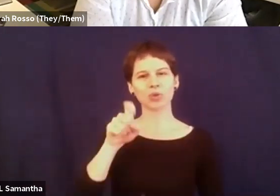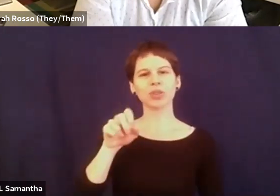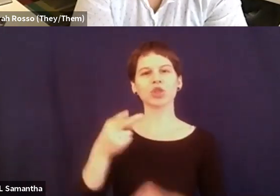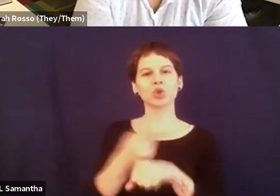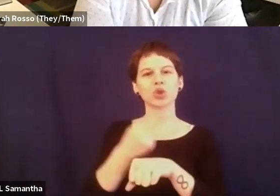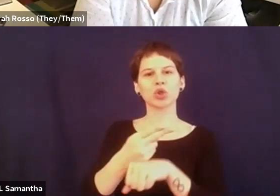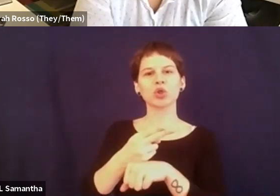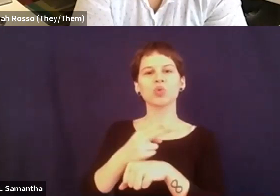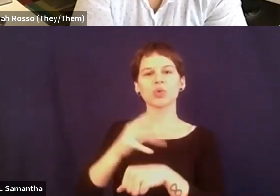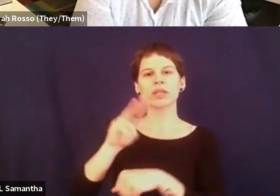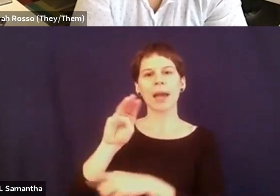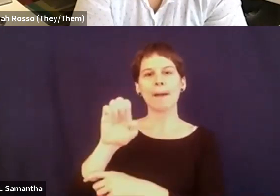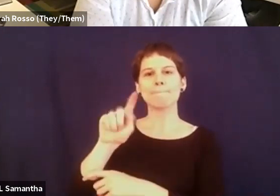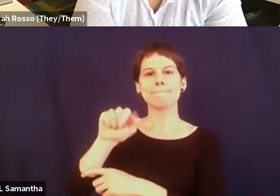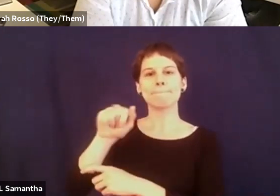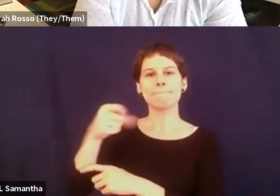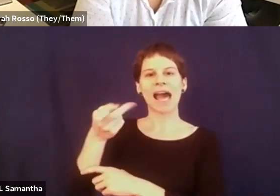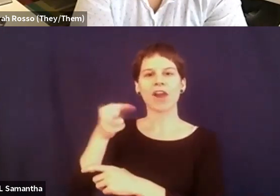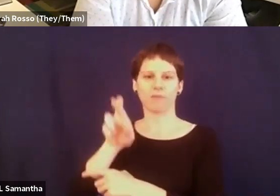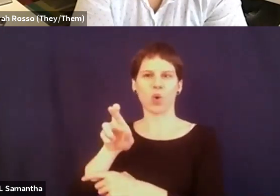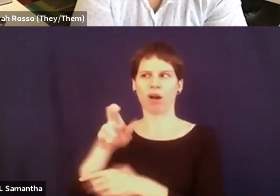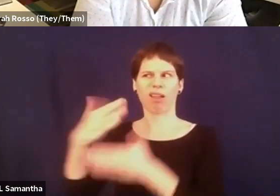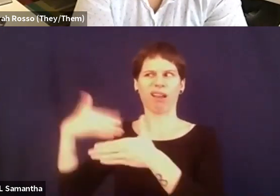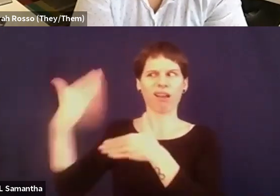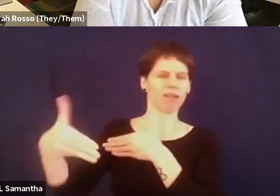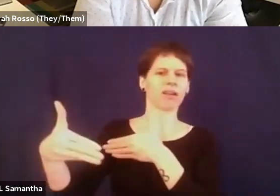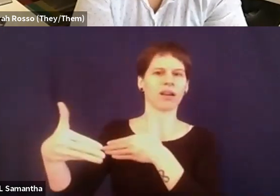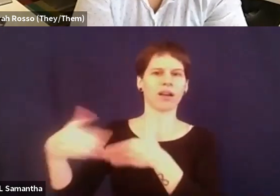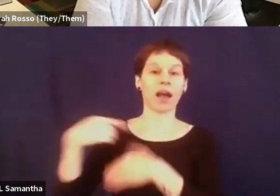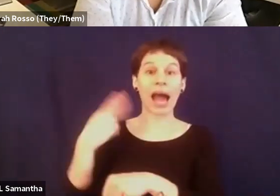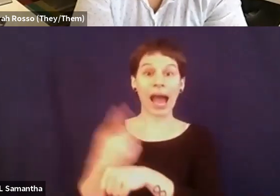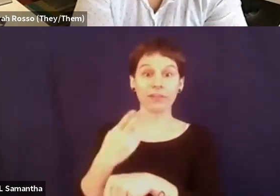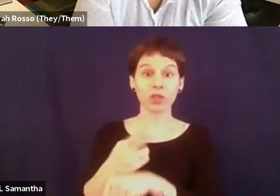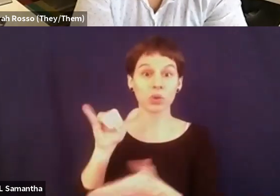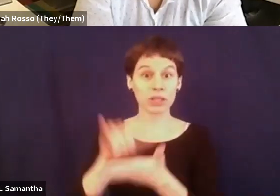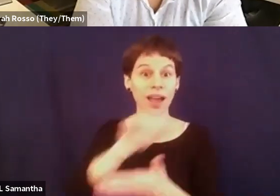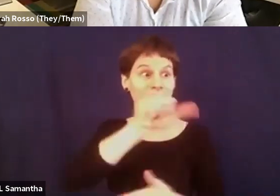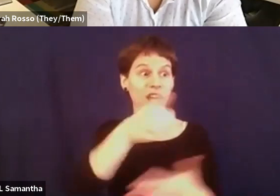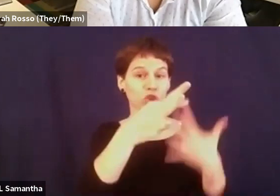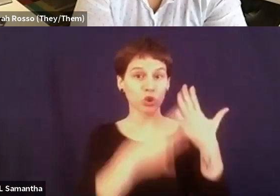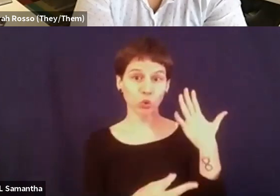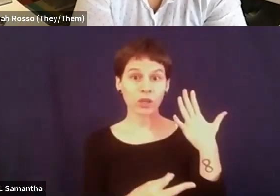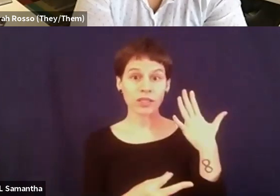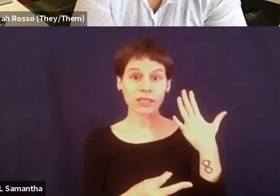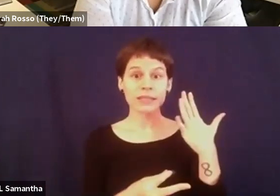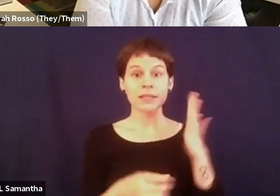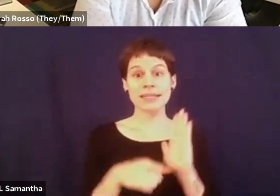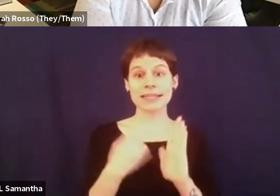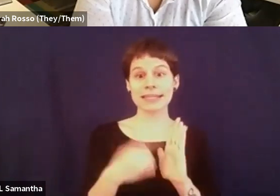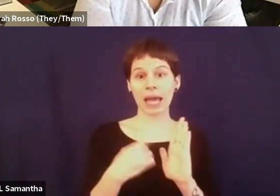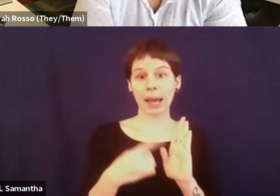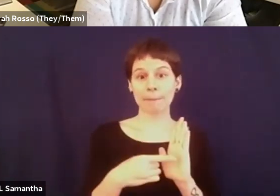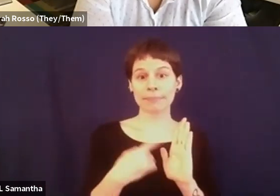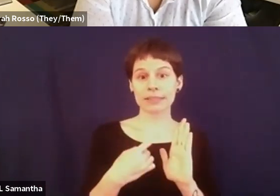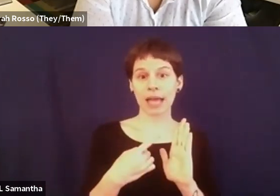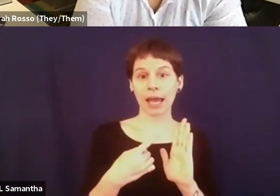the person to like move forward. So I've used that when there are other choices. The other one that will sometimes work is you wouldn't use a name